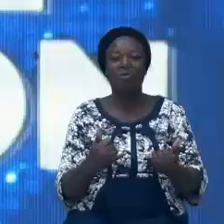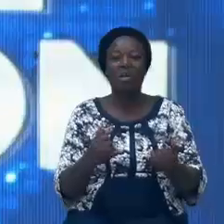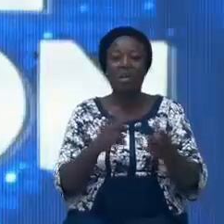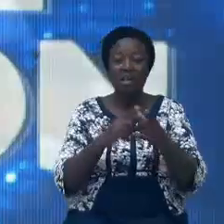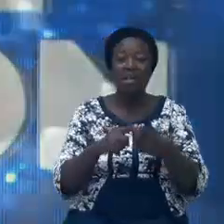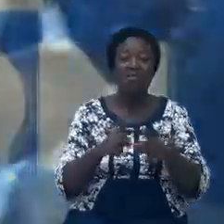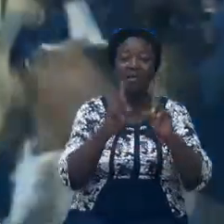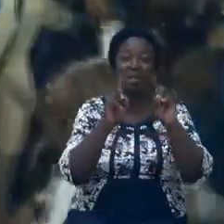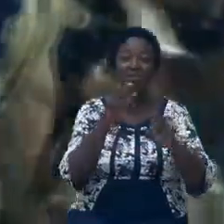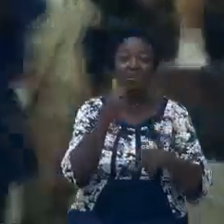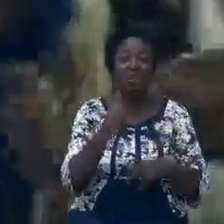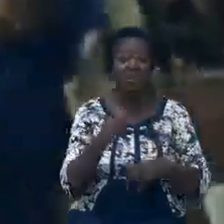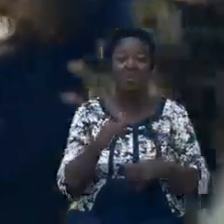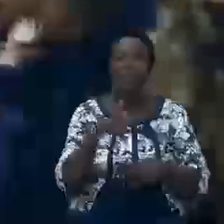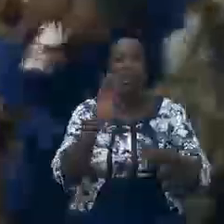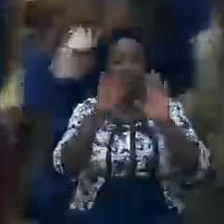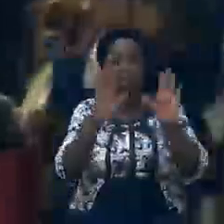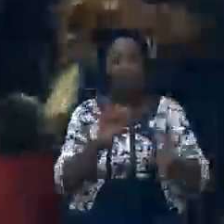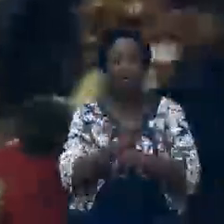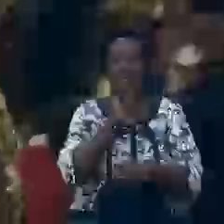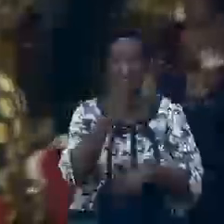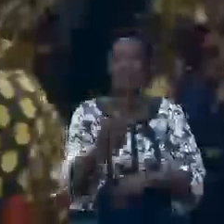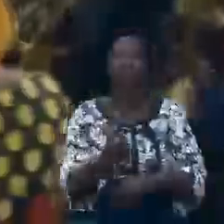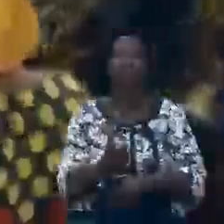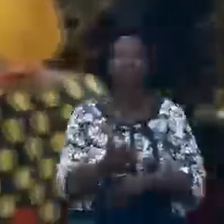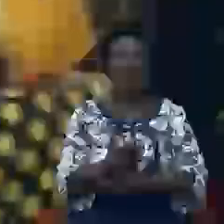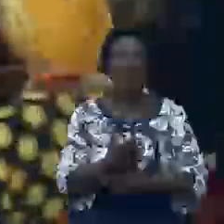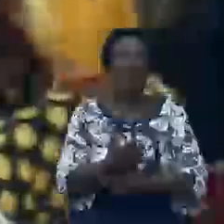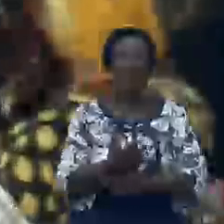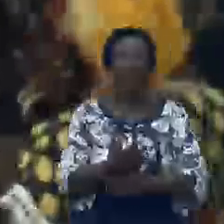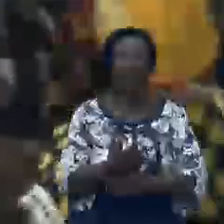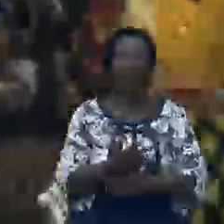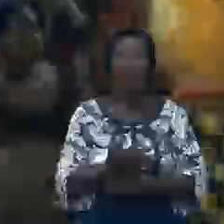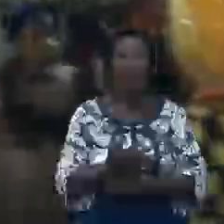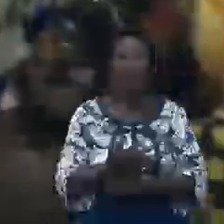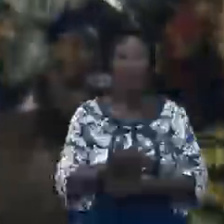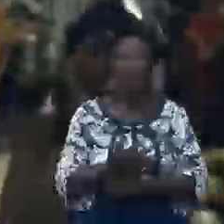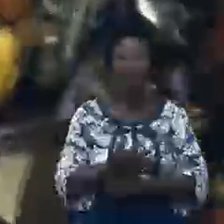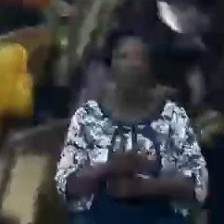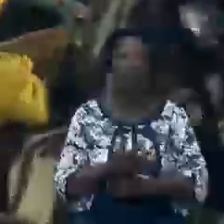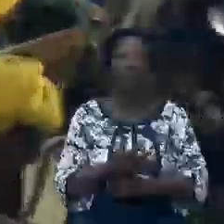Now you can open your eyes. Check up yourself. The miracle is there.